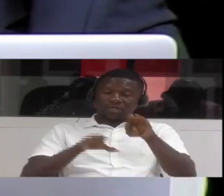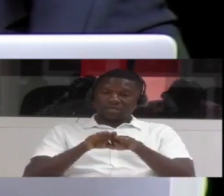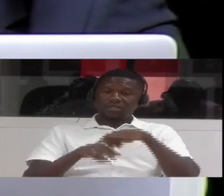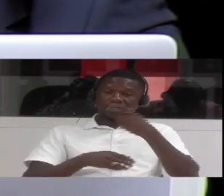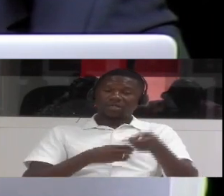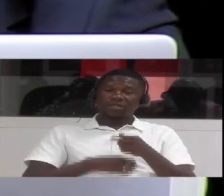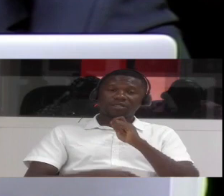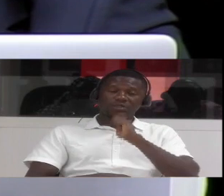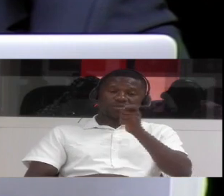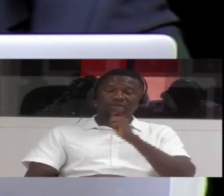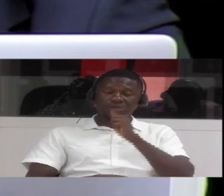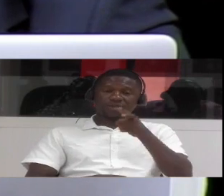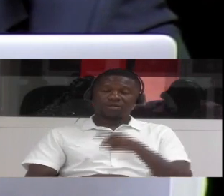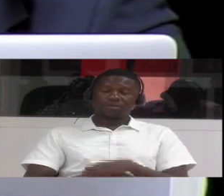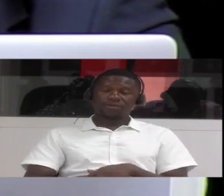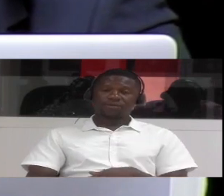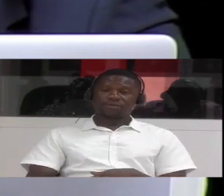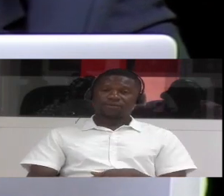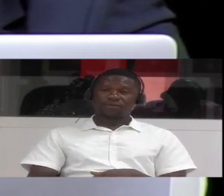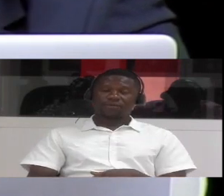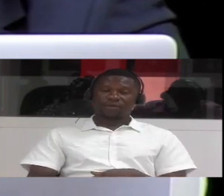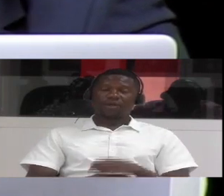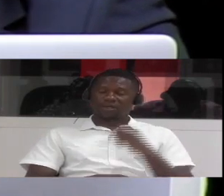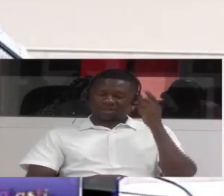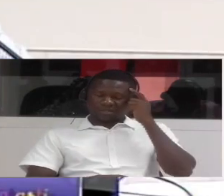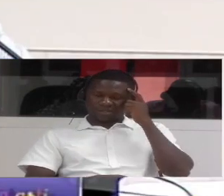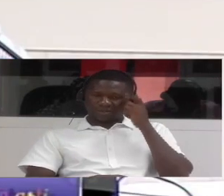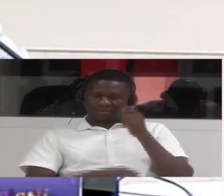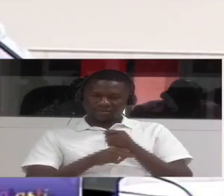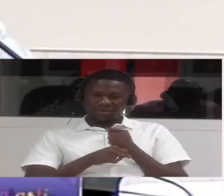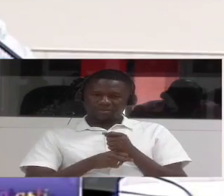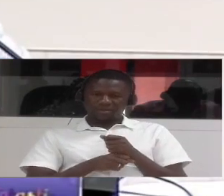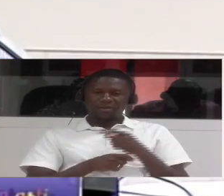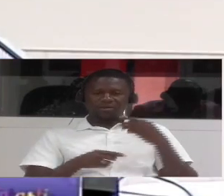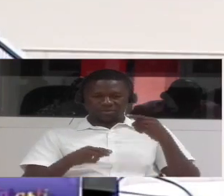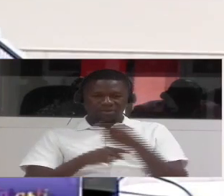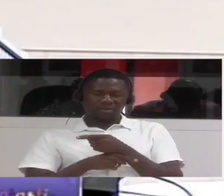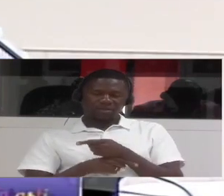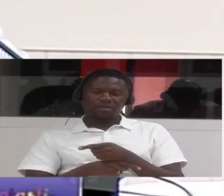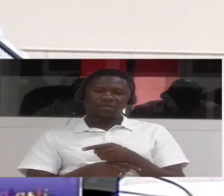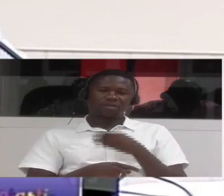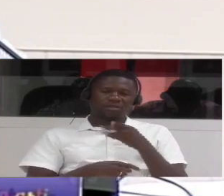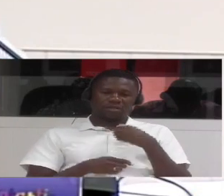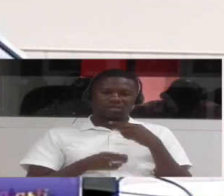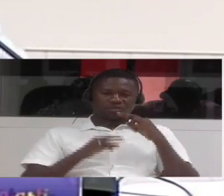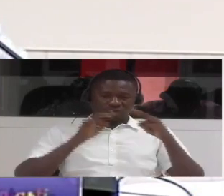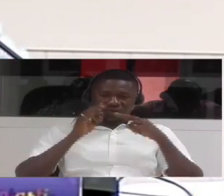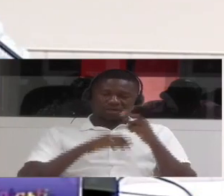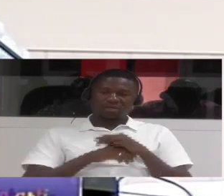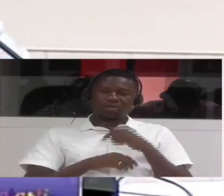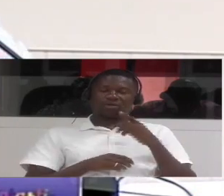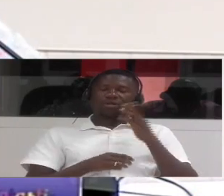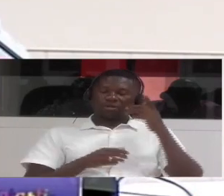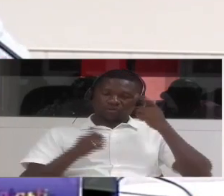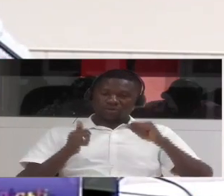Yes. I think he made an error, a slight error in the story. But then that's